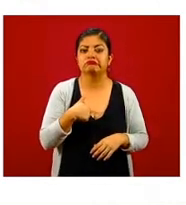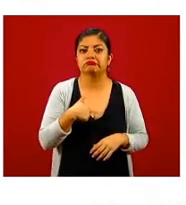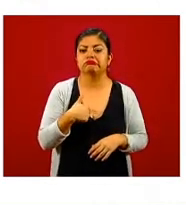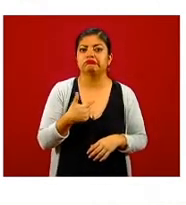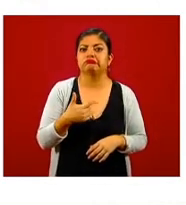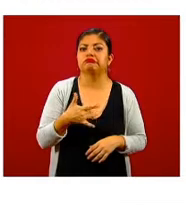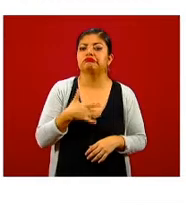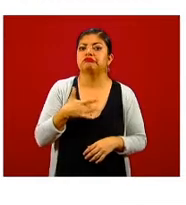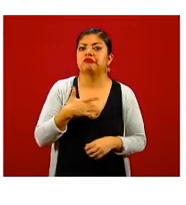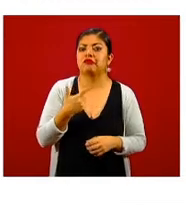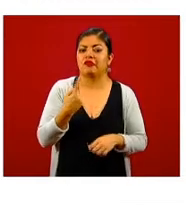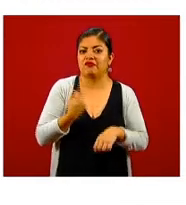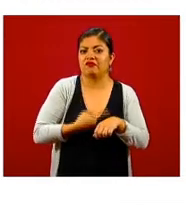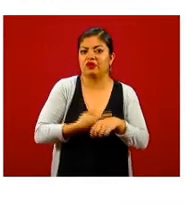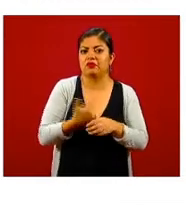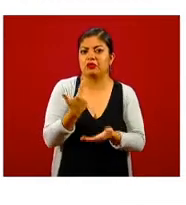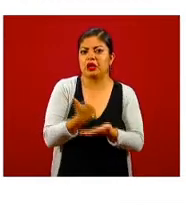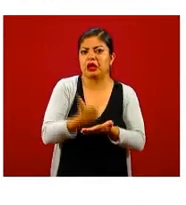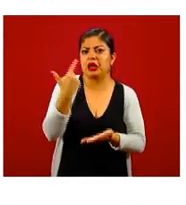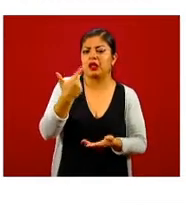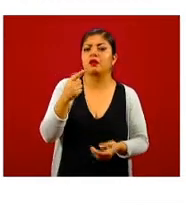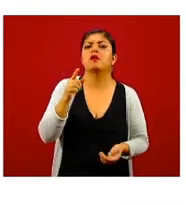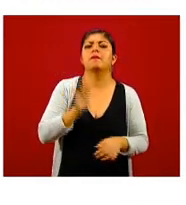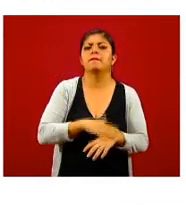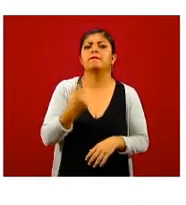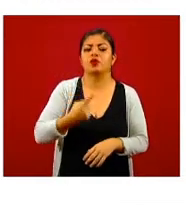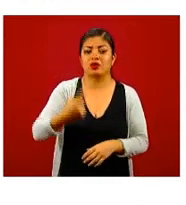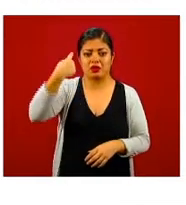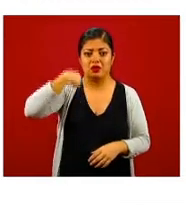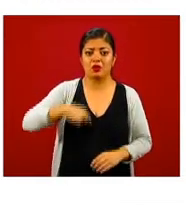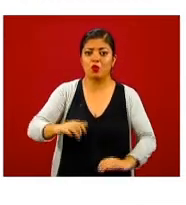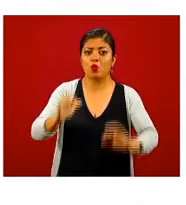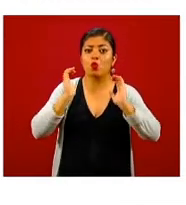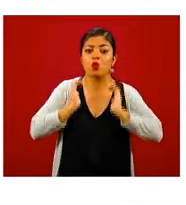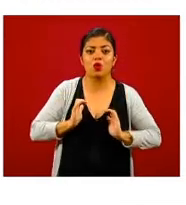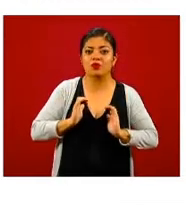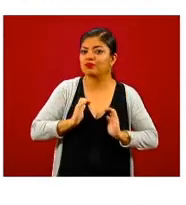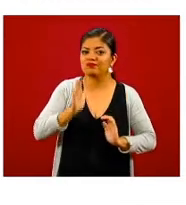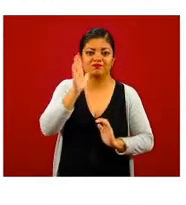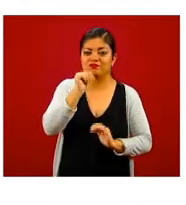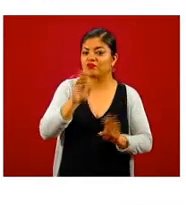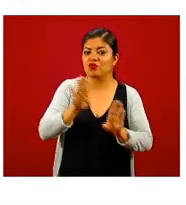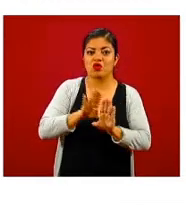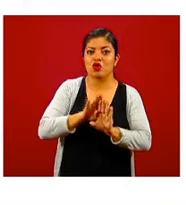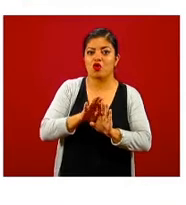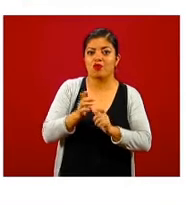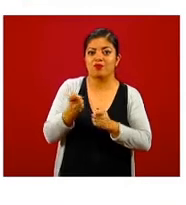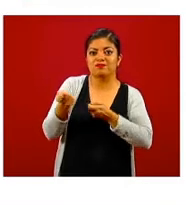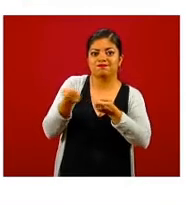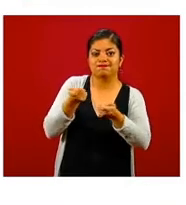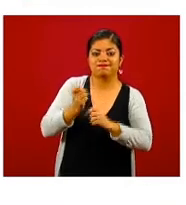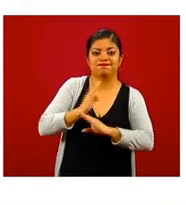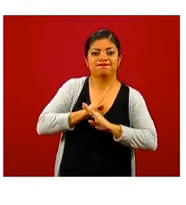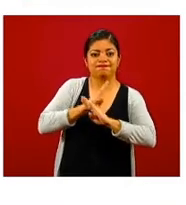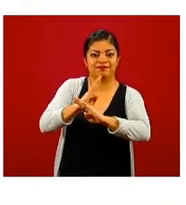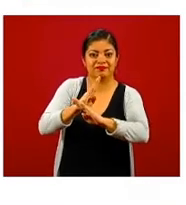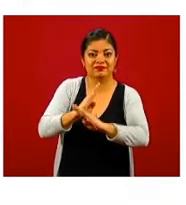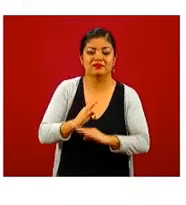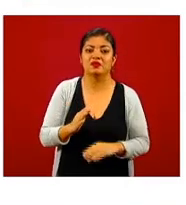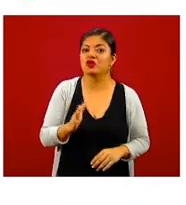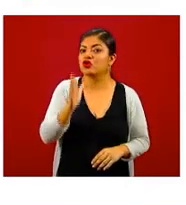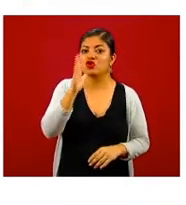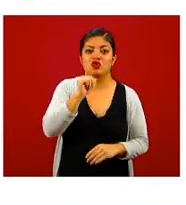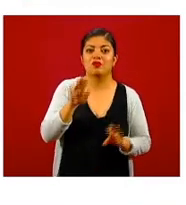that people who have serious illnesses, it's a response from their immune system. So they